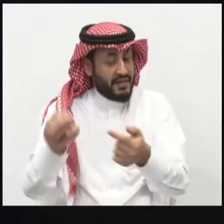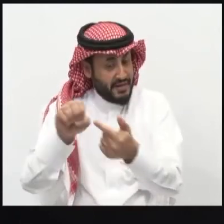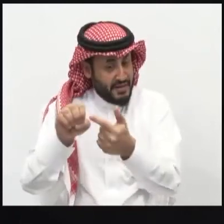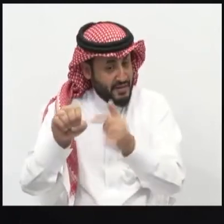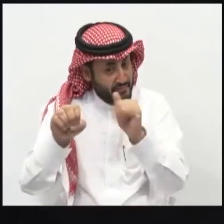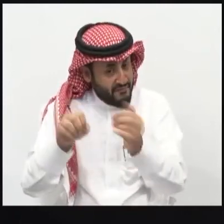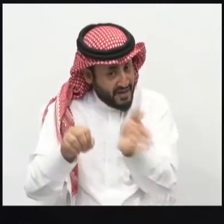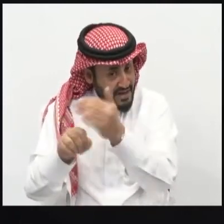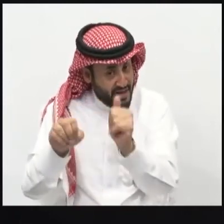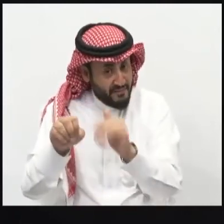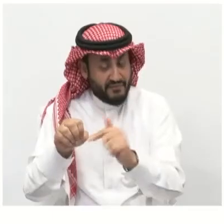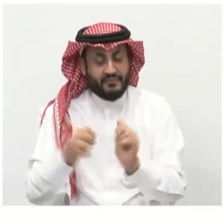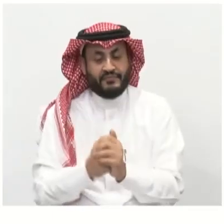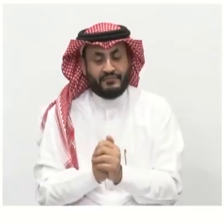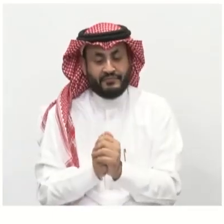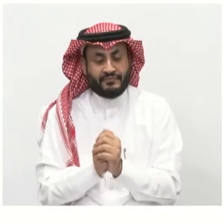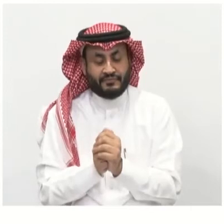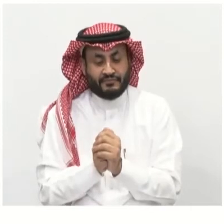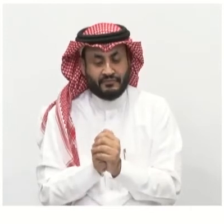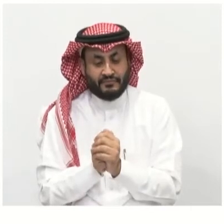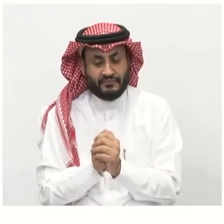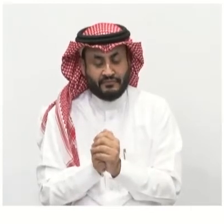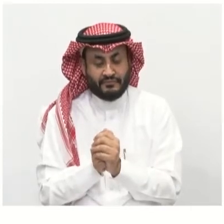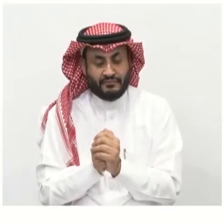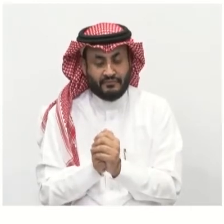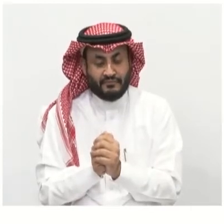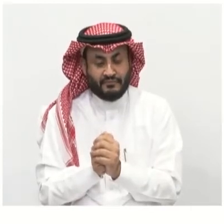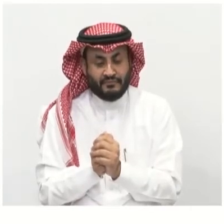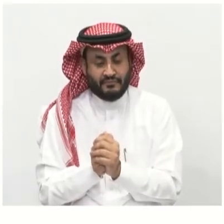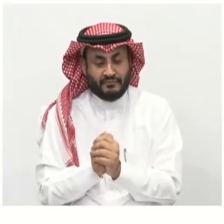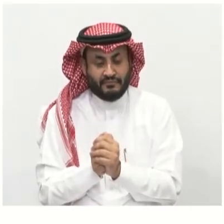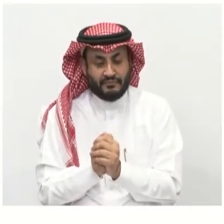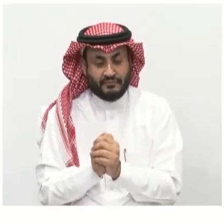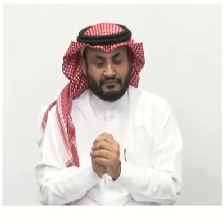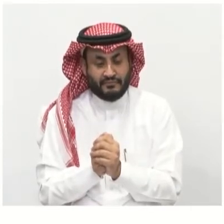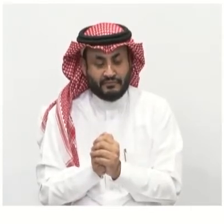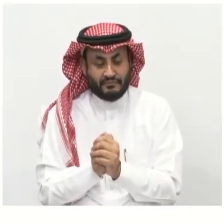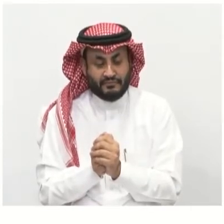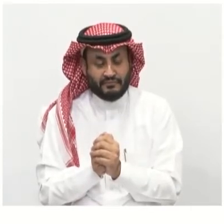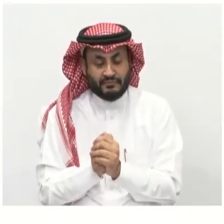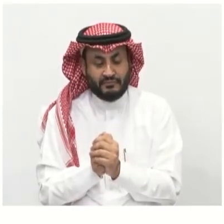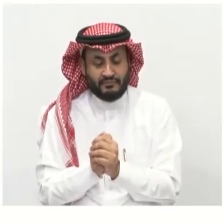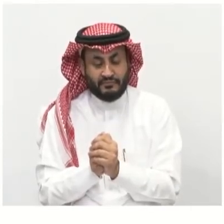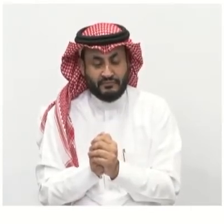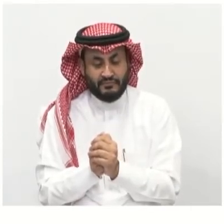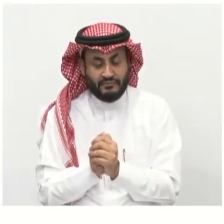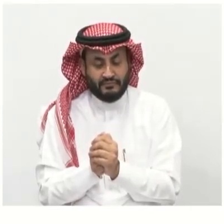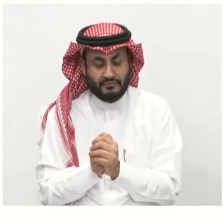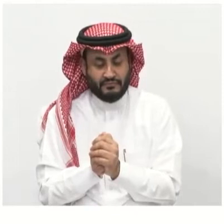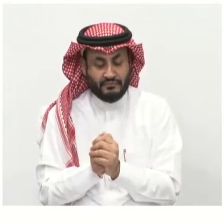It's short. Excellent. In a cup. Why? So they don't get